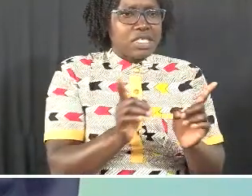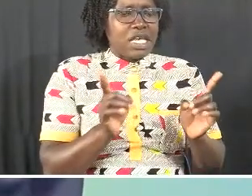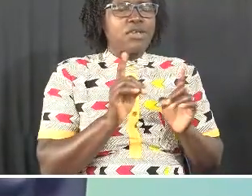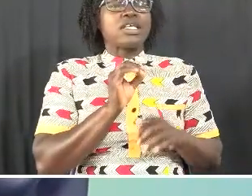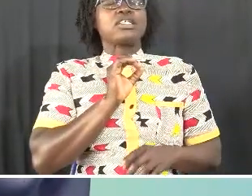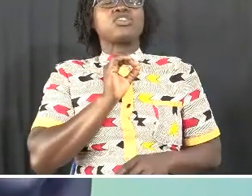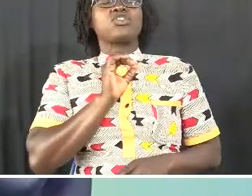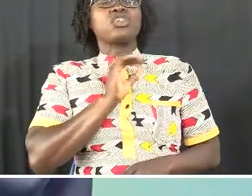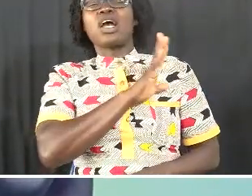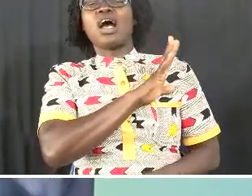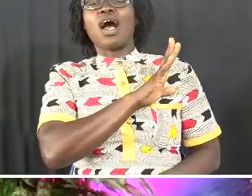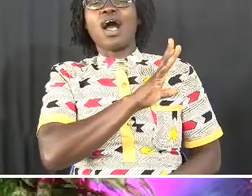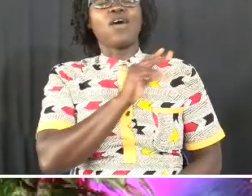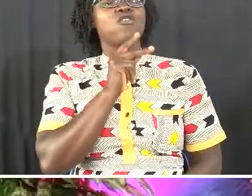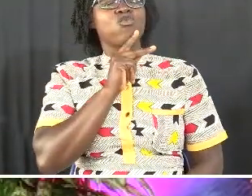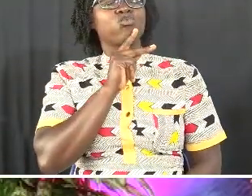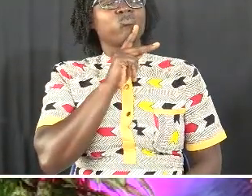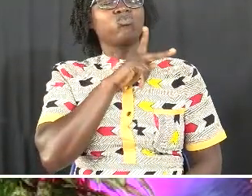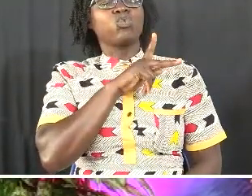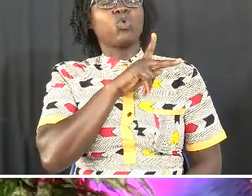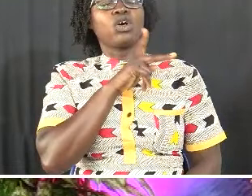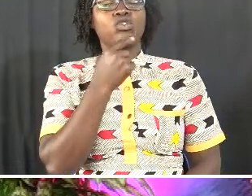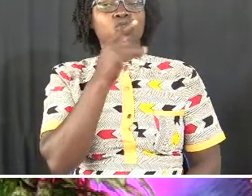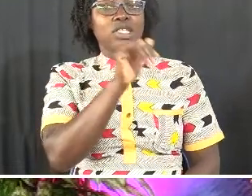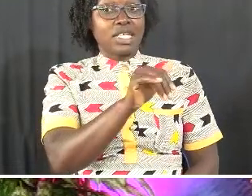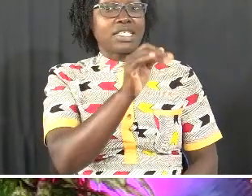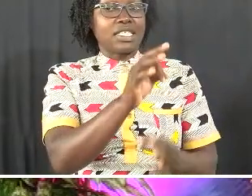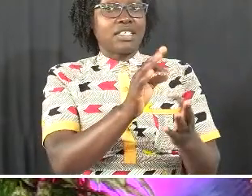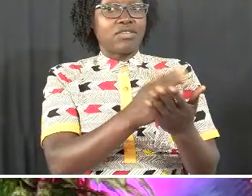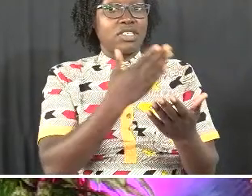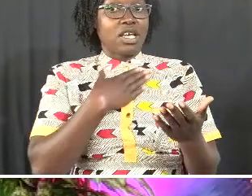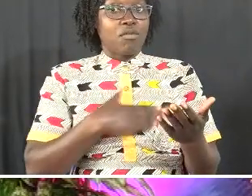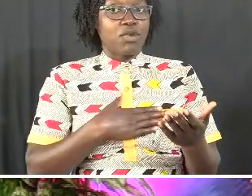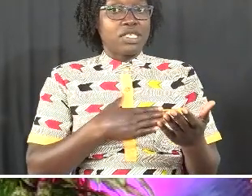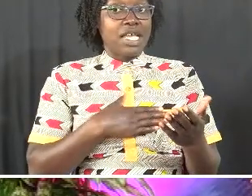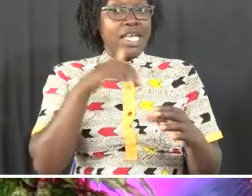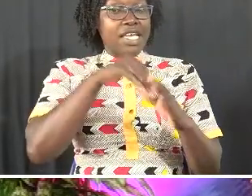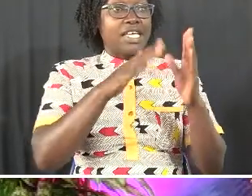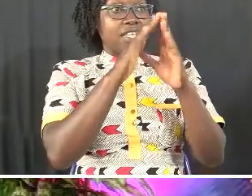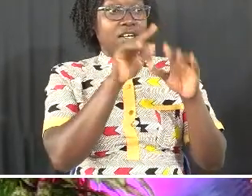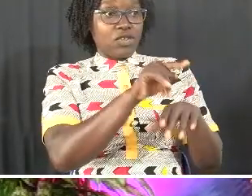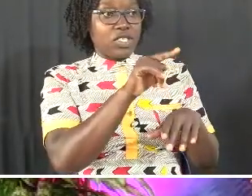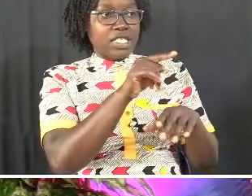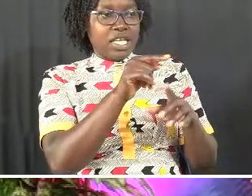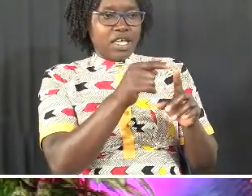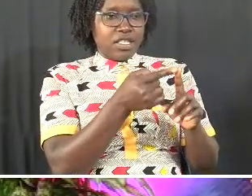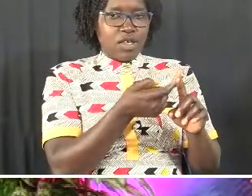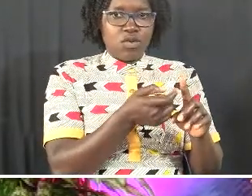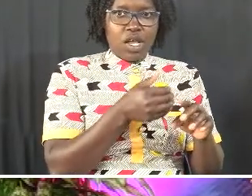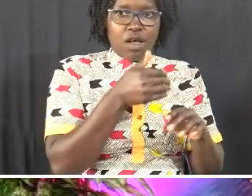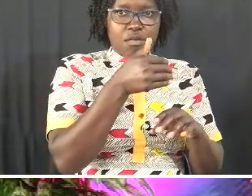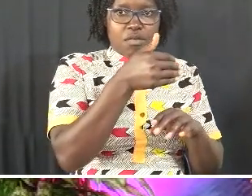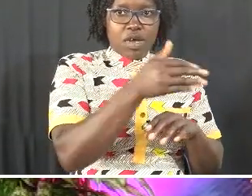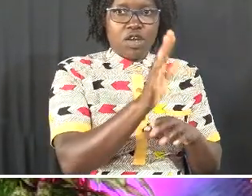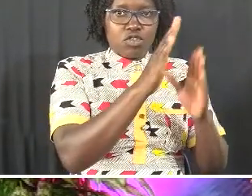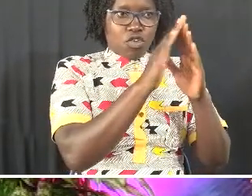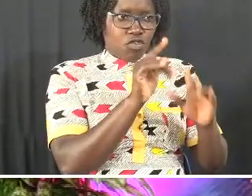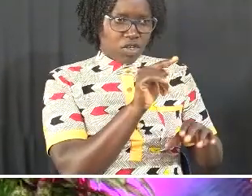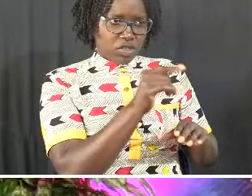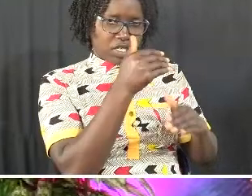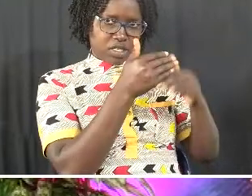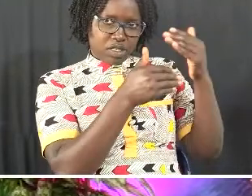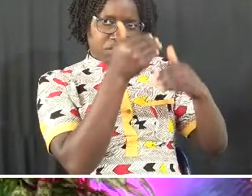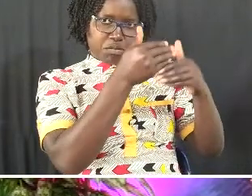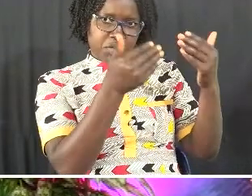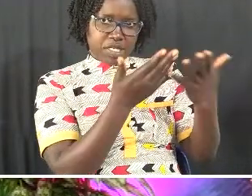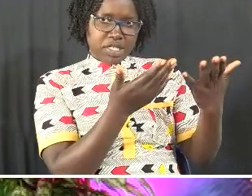shout so that if somebody is still alive in that house, they may come out of that building to